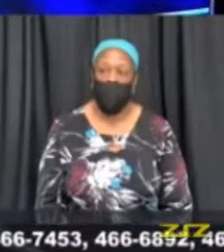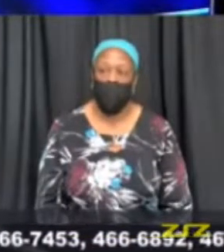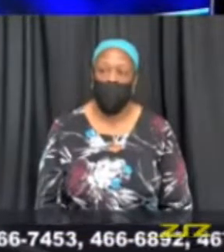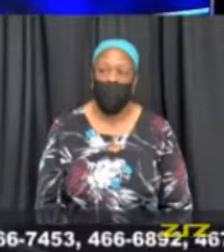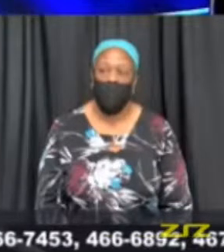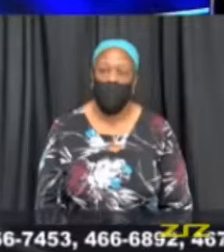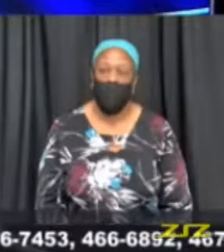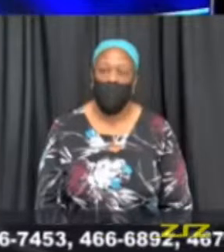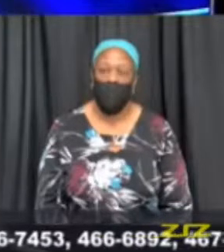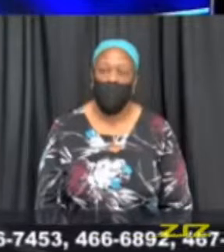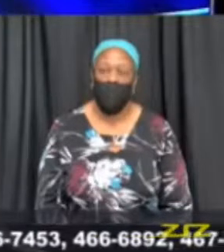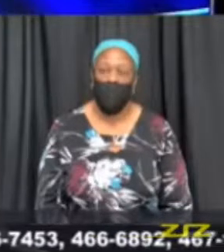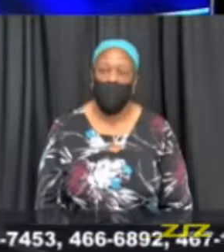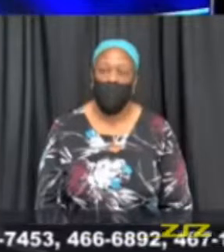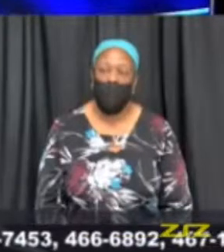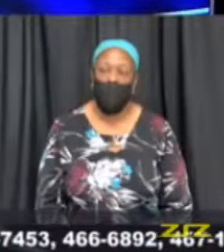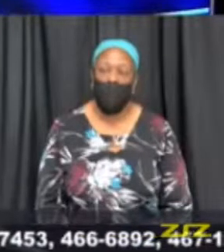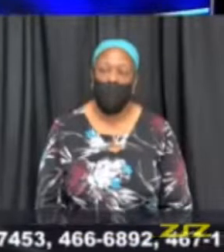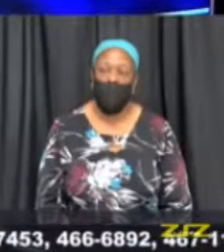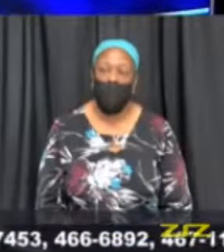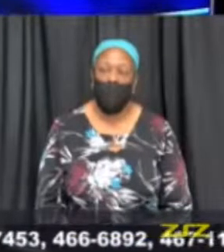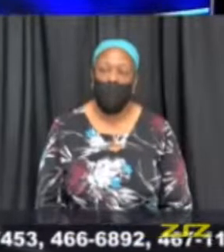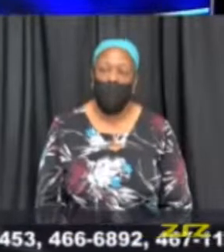for your introduction.